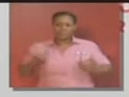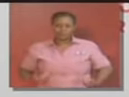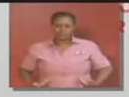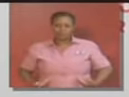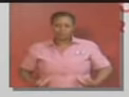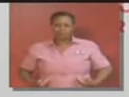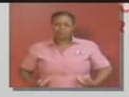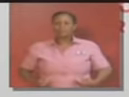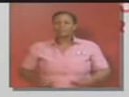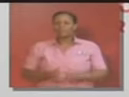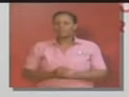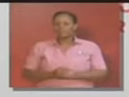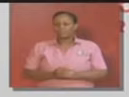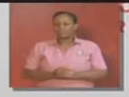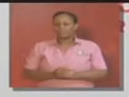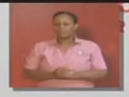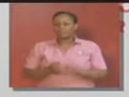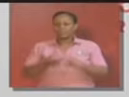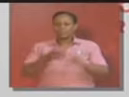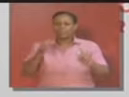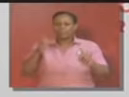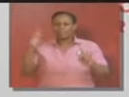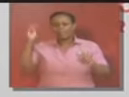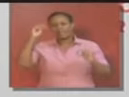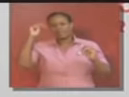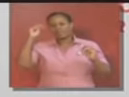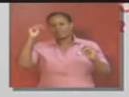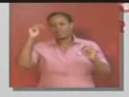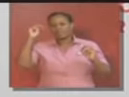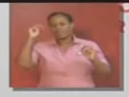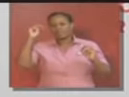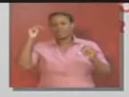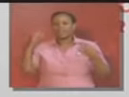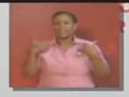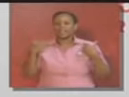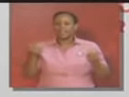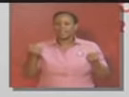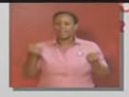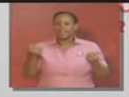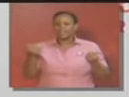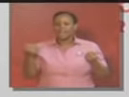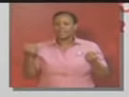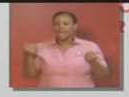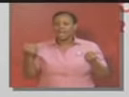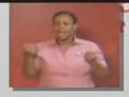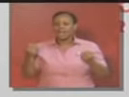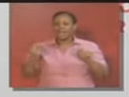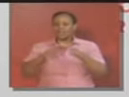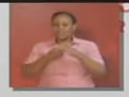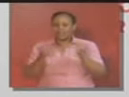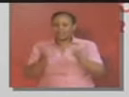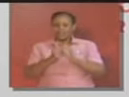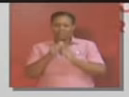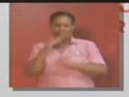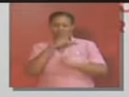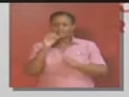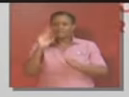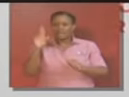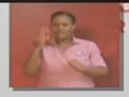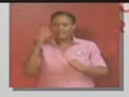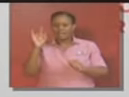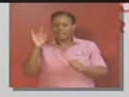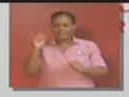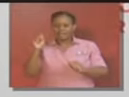will moderate this morning's media conference. We begin with Dr. Hinds, who will present the